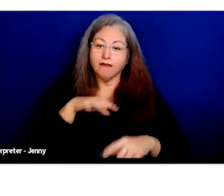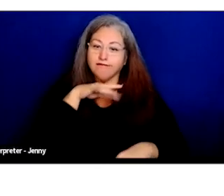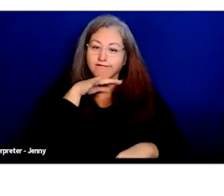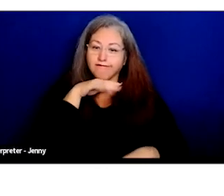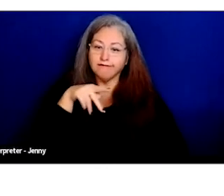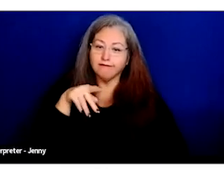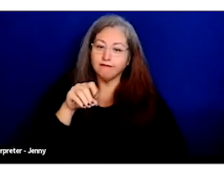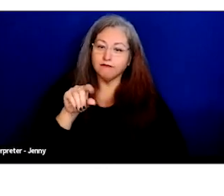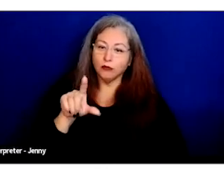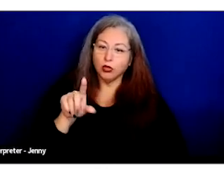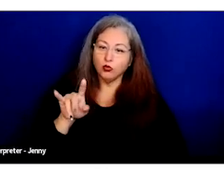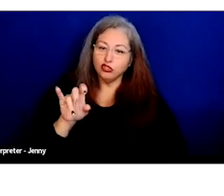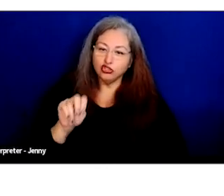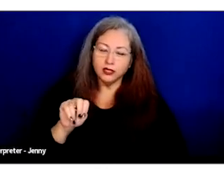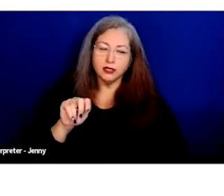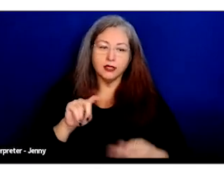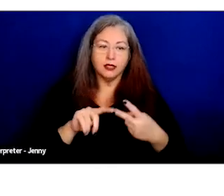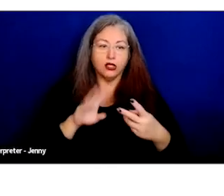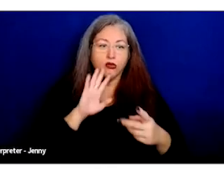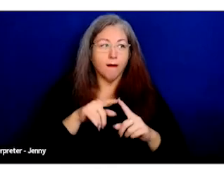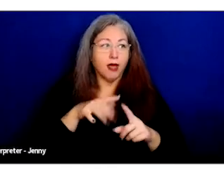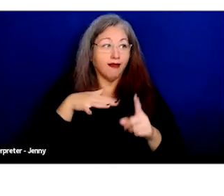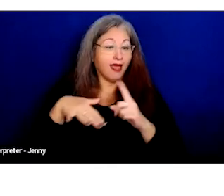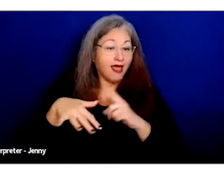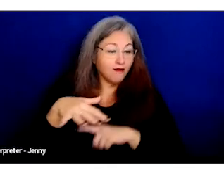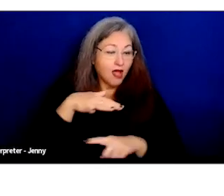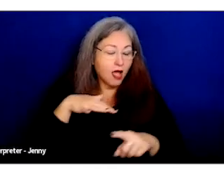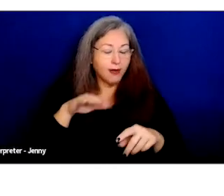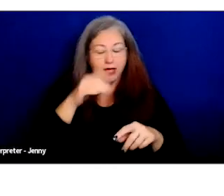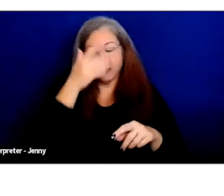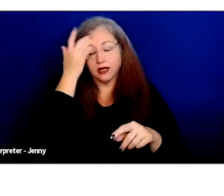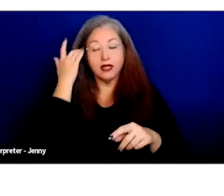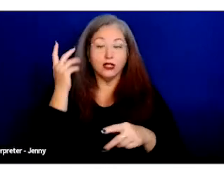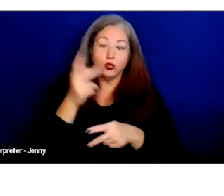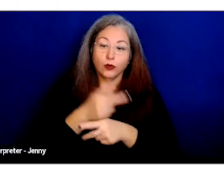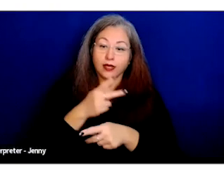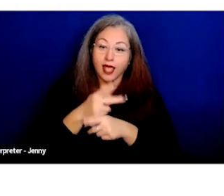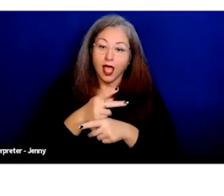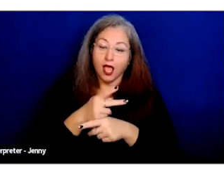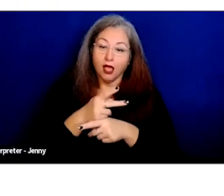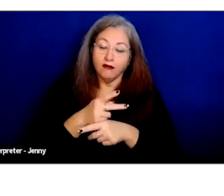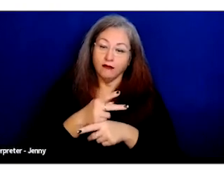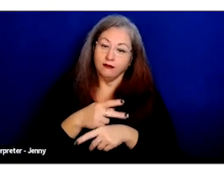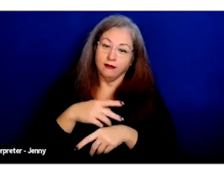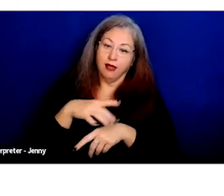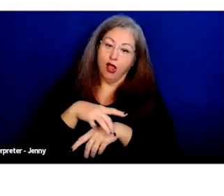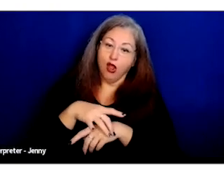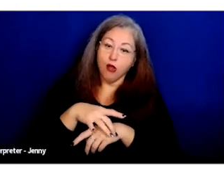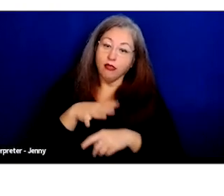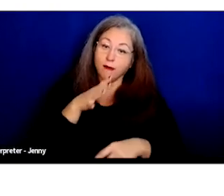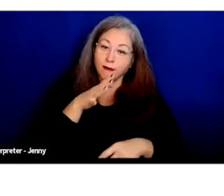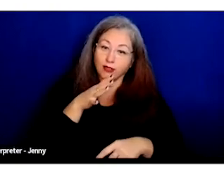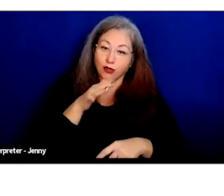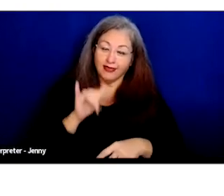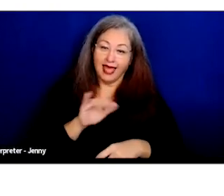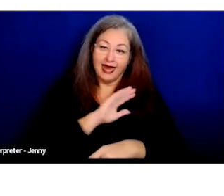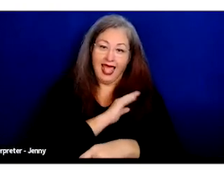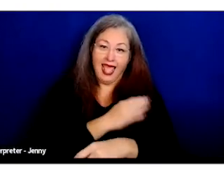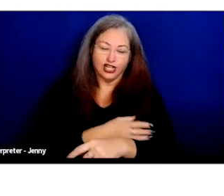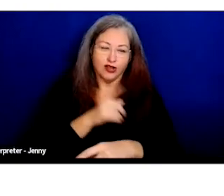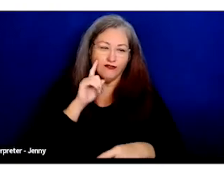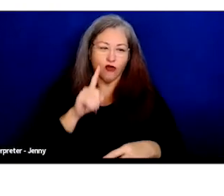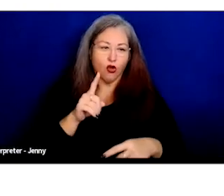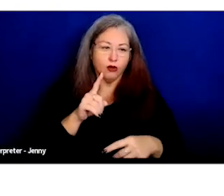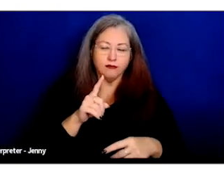pollution, and when we talk about our environment and taking care of Earth Mother, the energy of the waste, right?